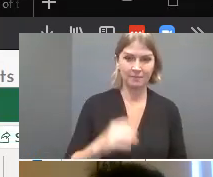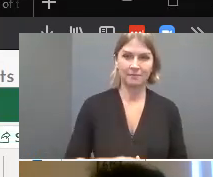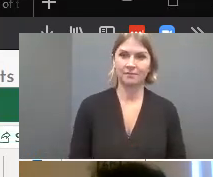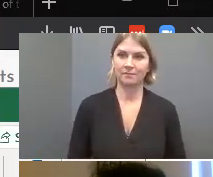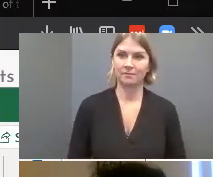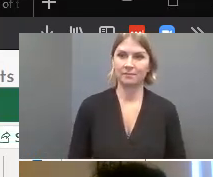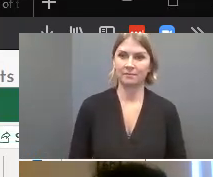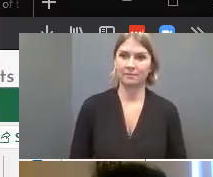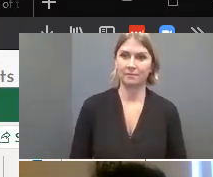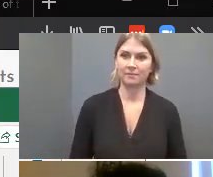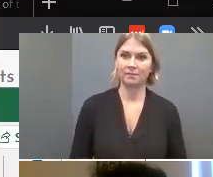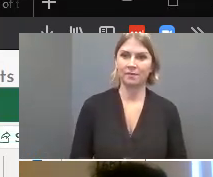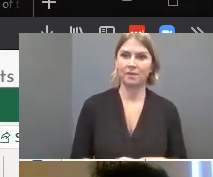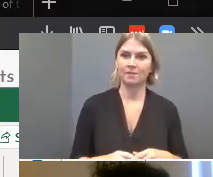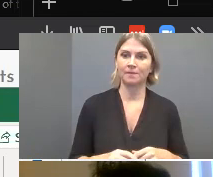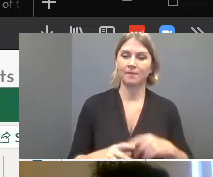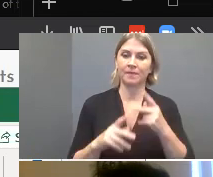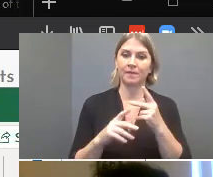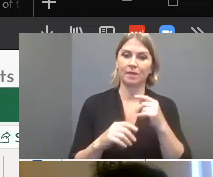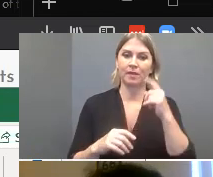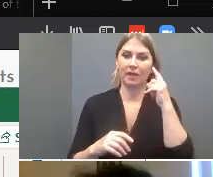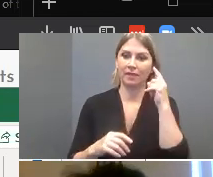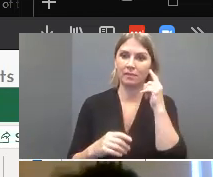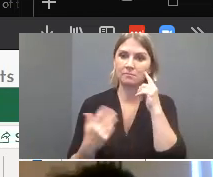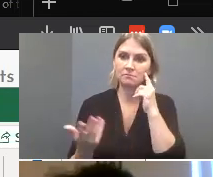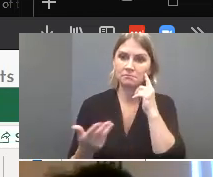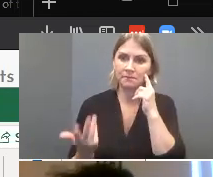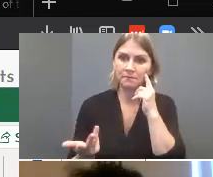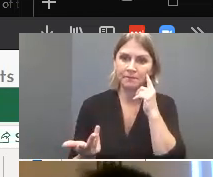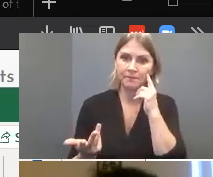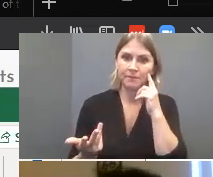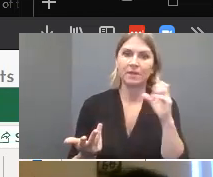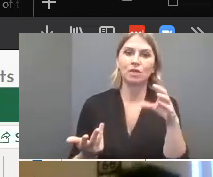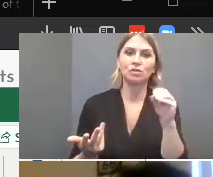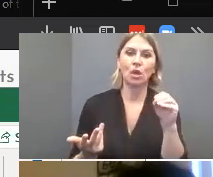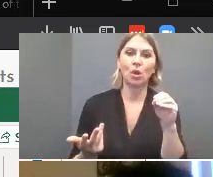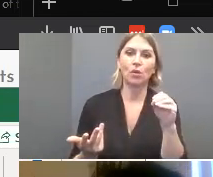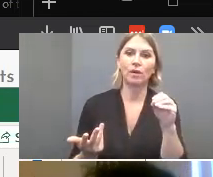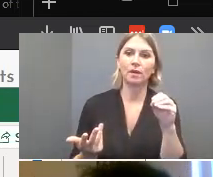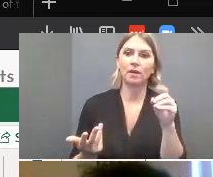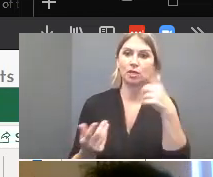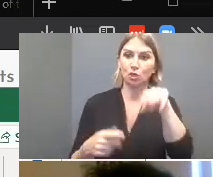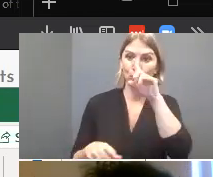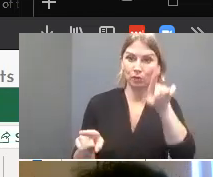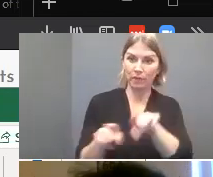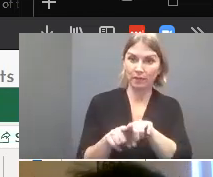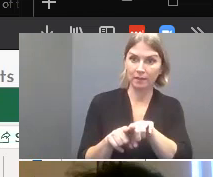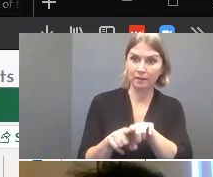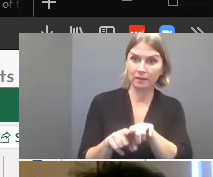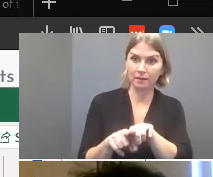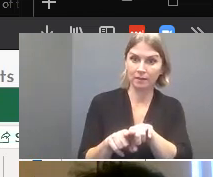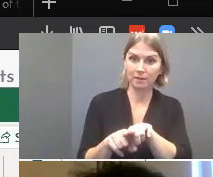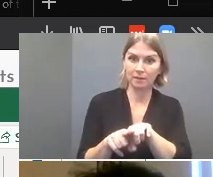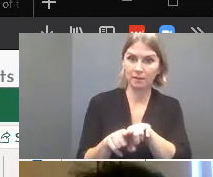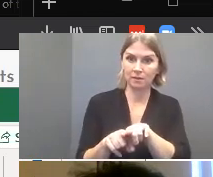It is multiplied by equation, but forget about the big O thing now. Yes, so is one thing. So you guys agree? Okay.